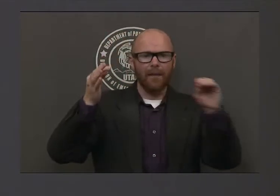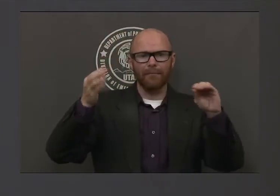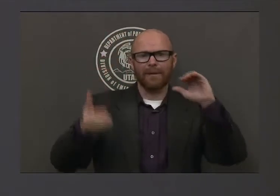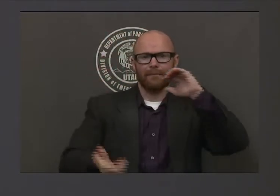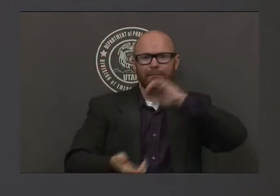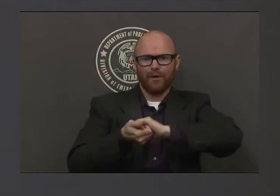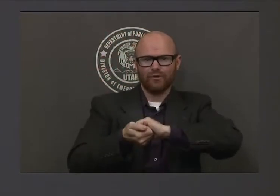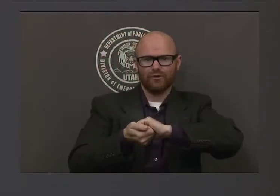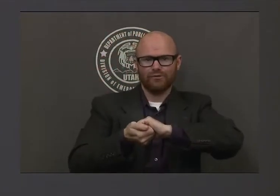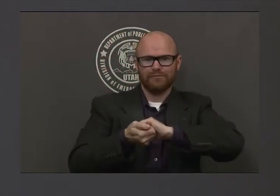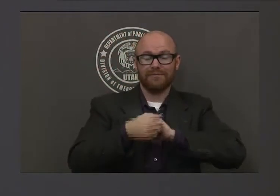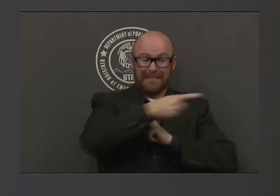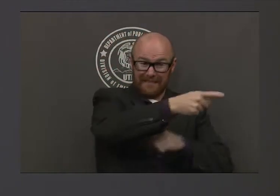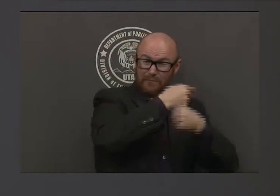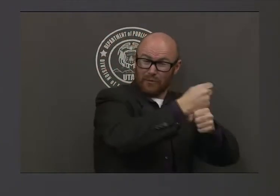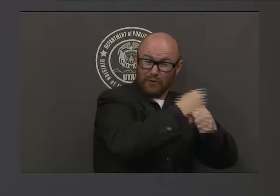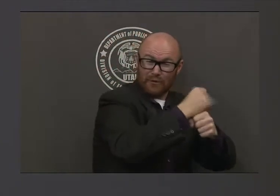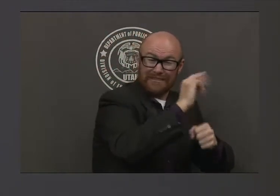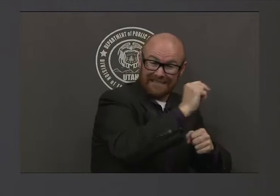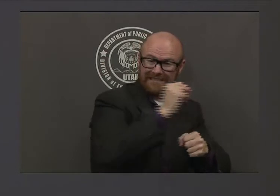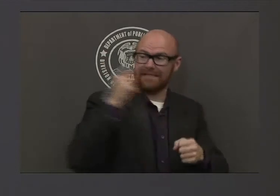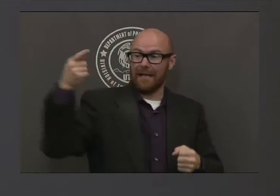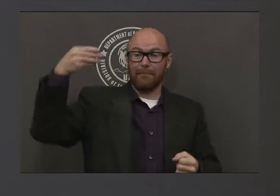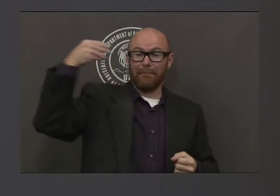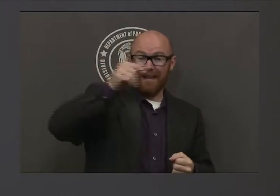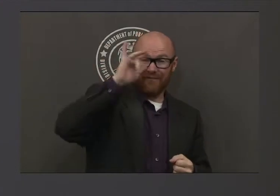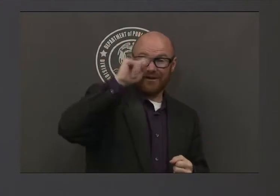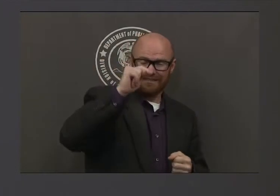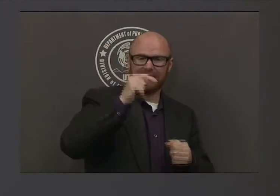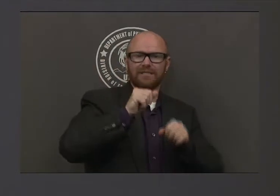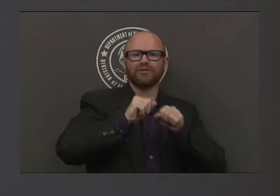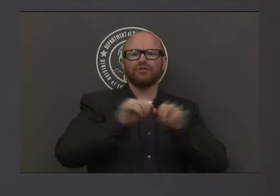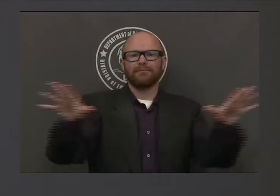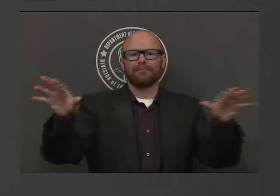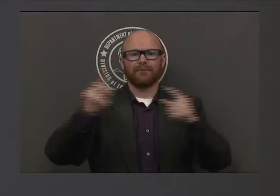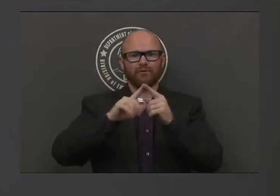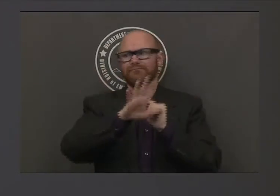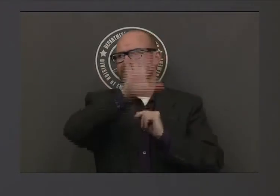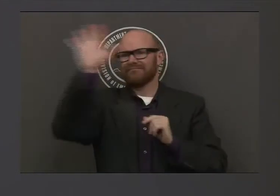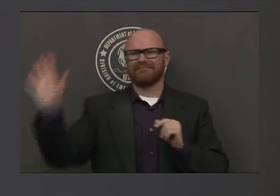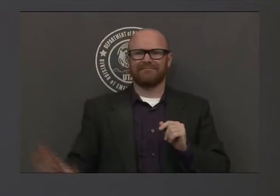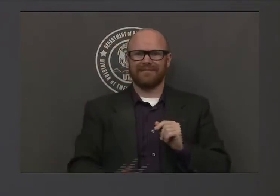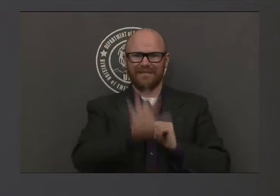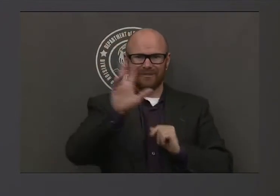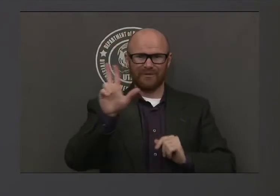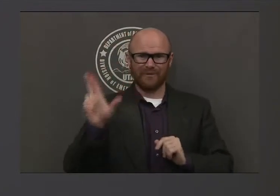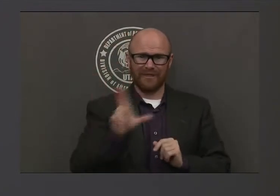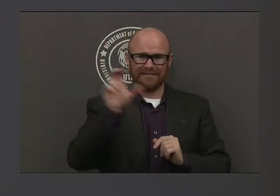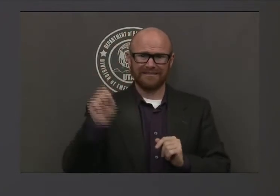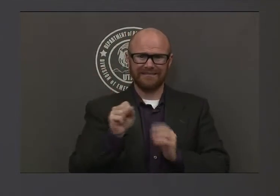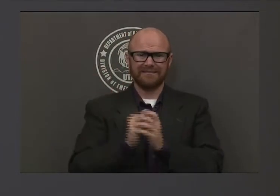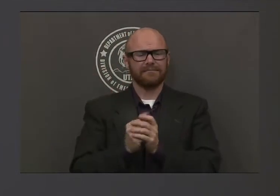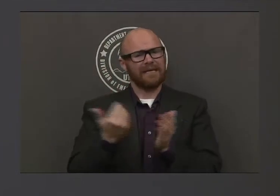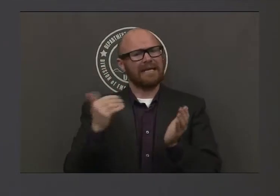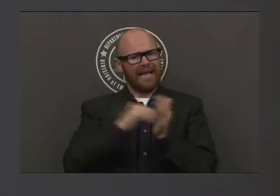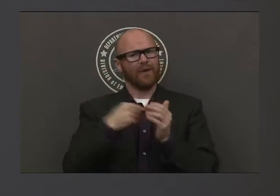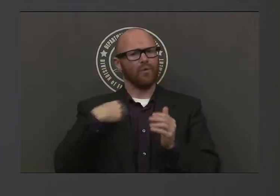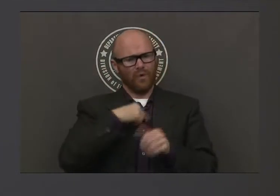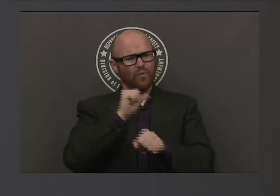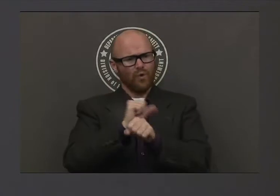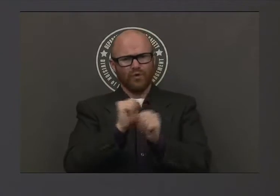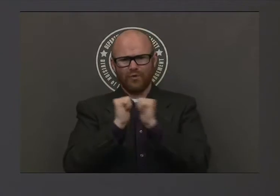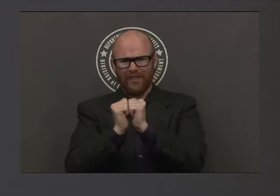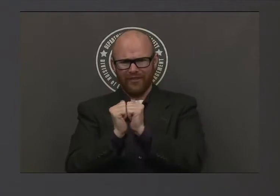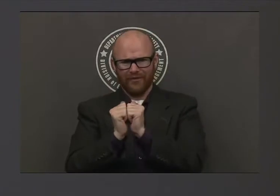can to give to as many people that want it. We're united in that effort. And as has been mentioned, this is called Operation